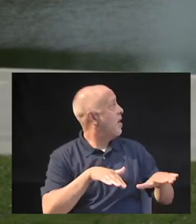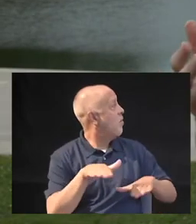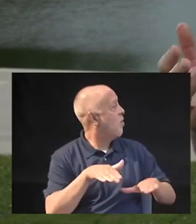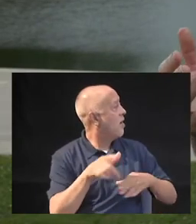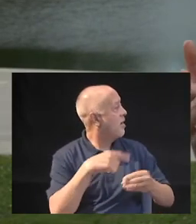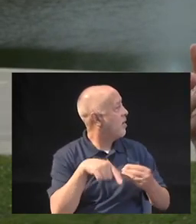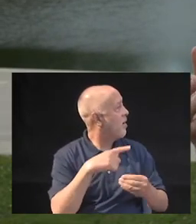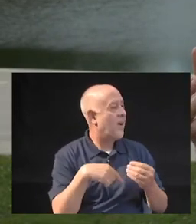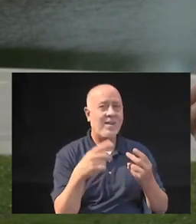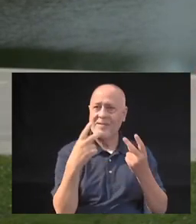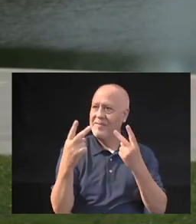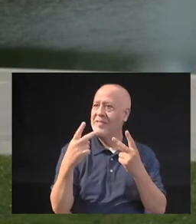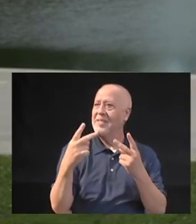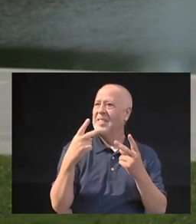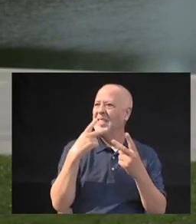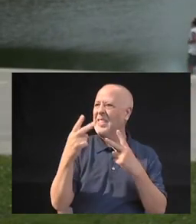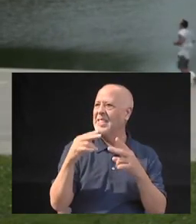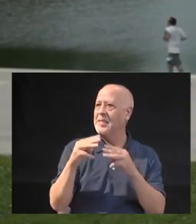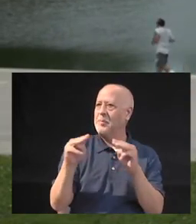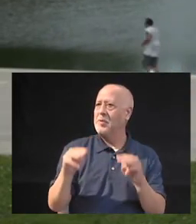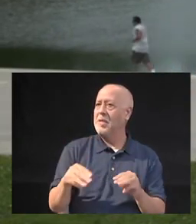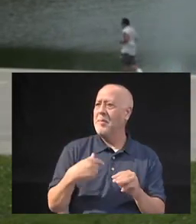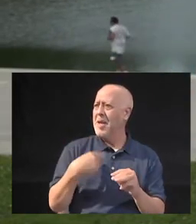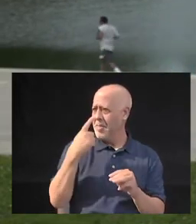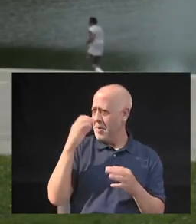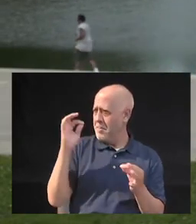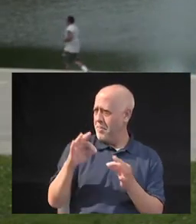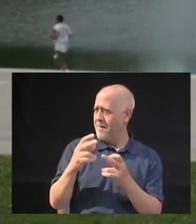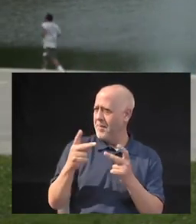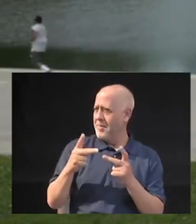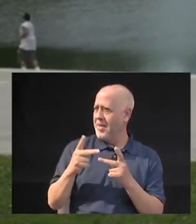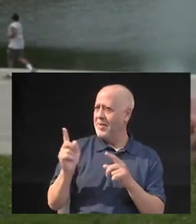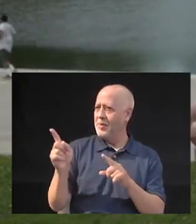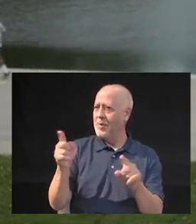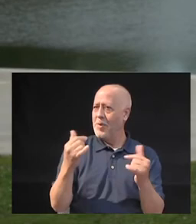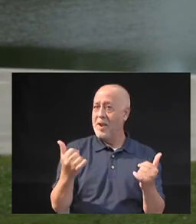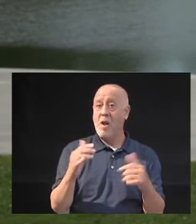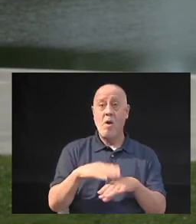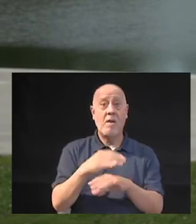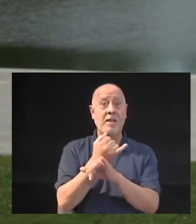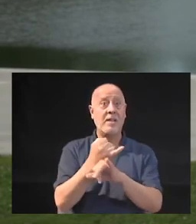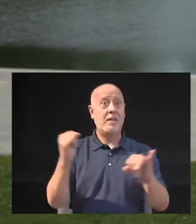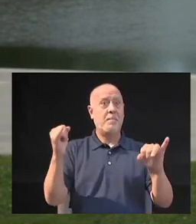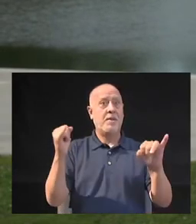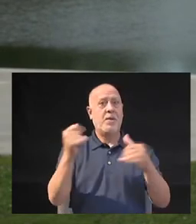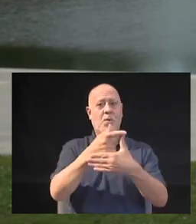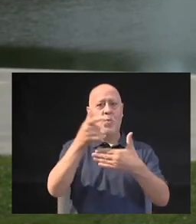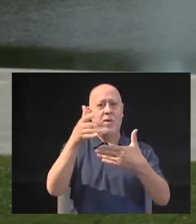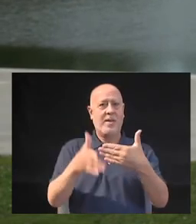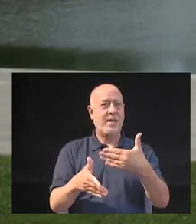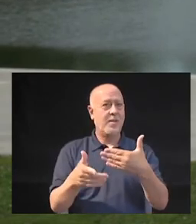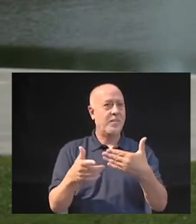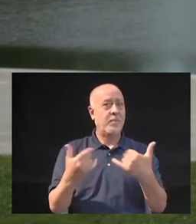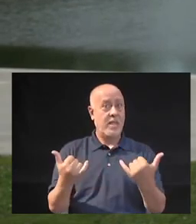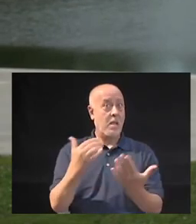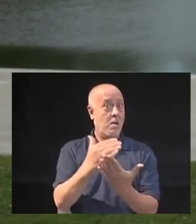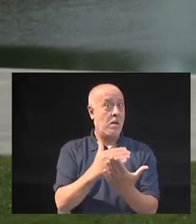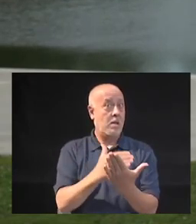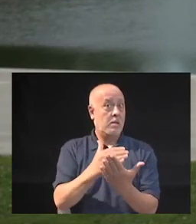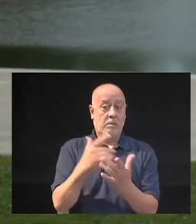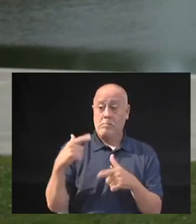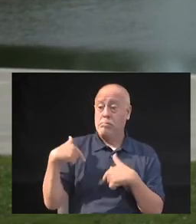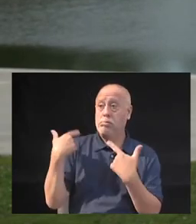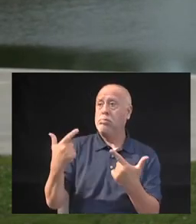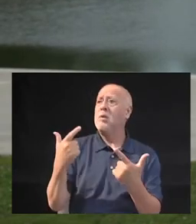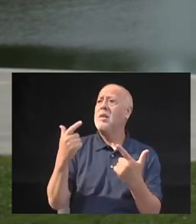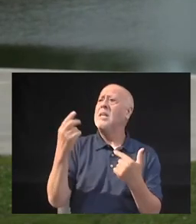around and seeing the museums. I thought this would be the perfect place to go today on Independence Day weekend. We're in a sermon series called History Has